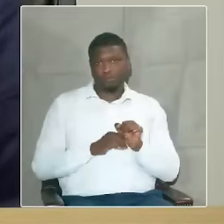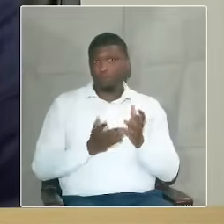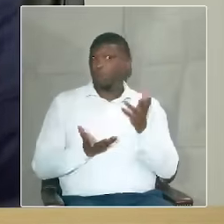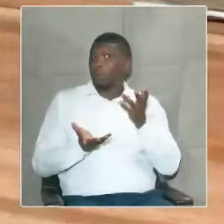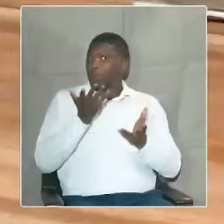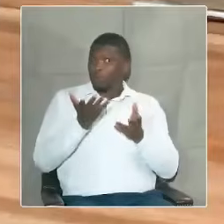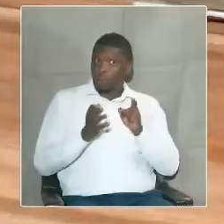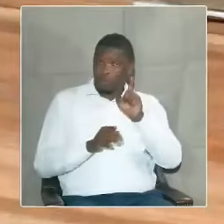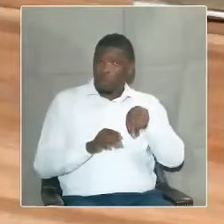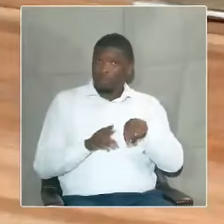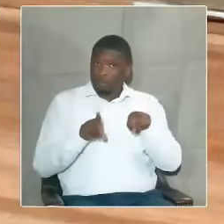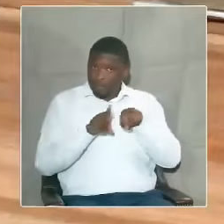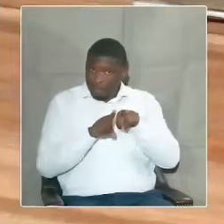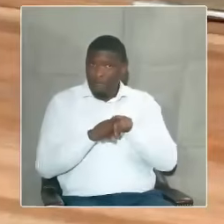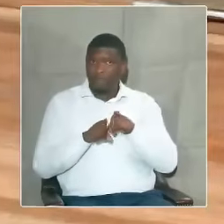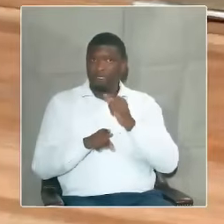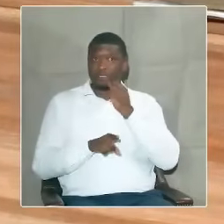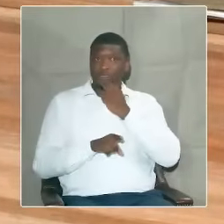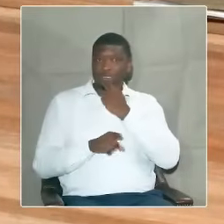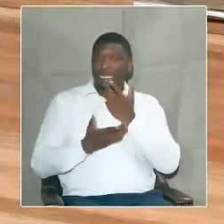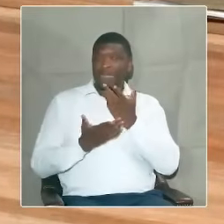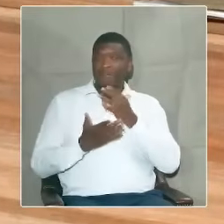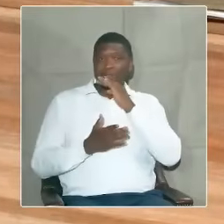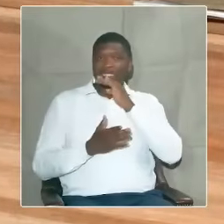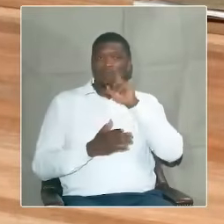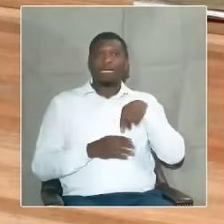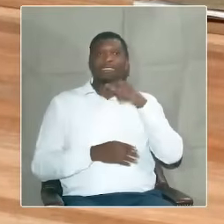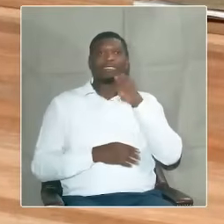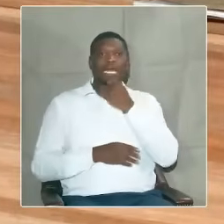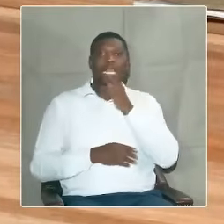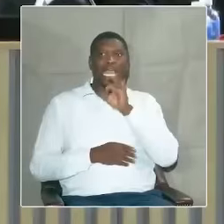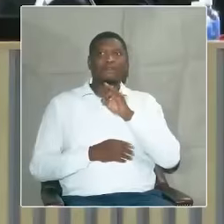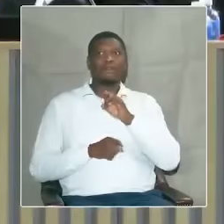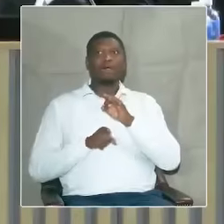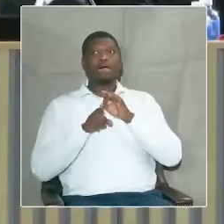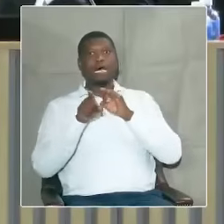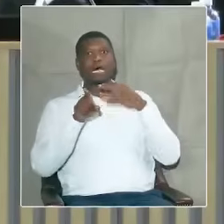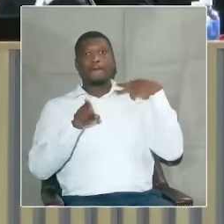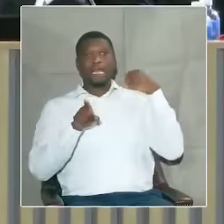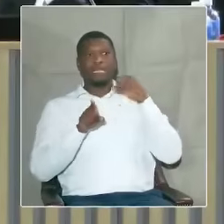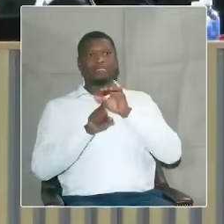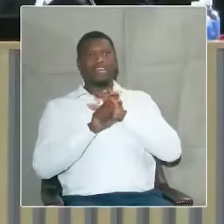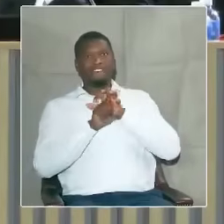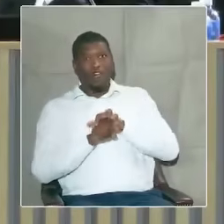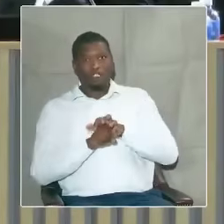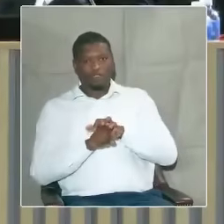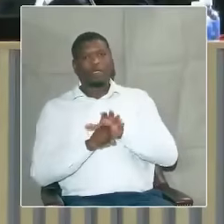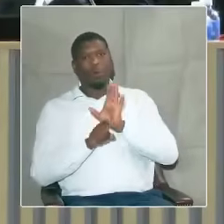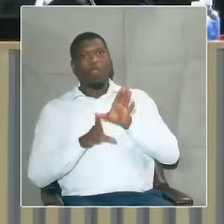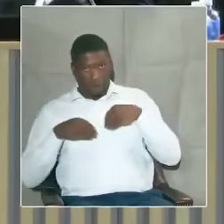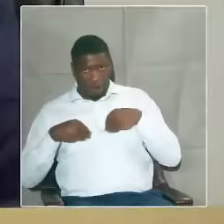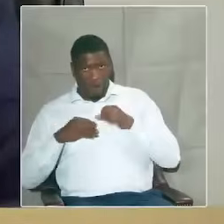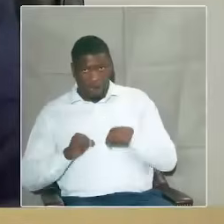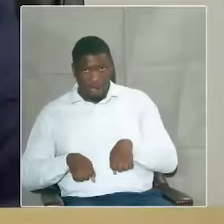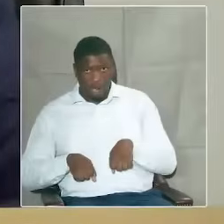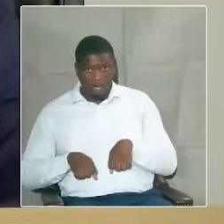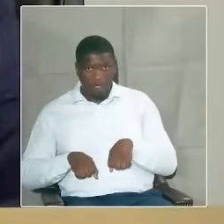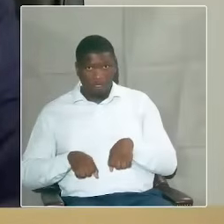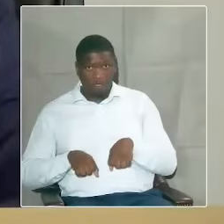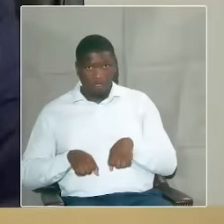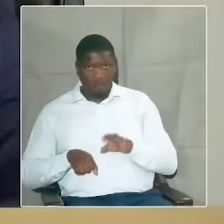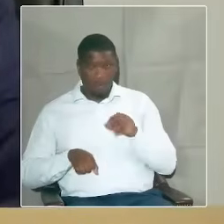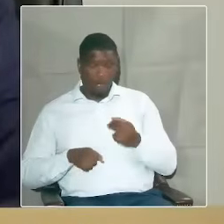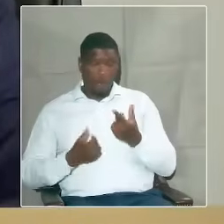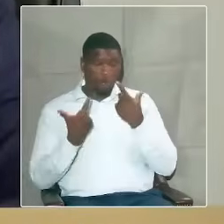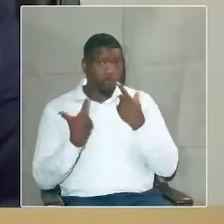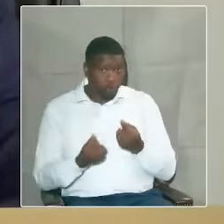it and said, unless the minister was breathing down my neck, then in that case I would